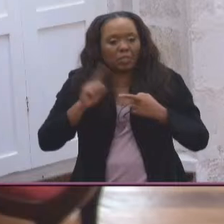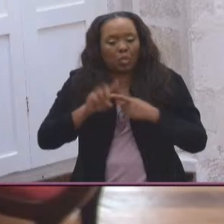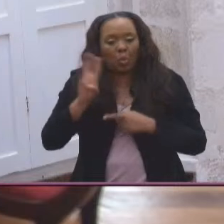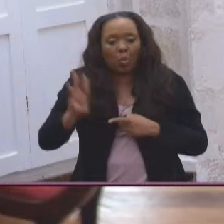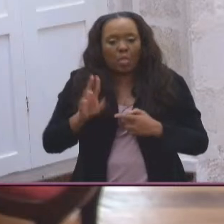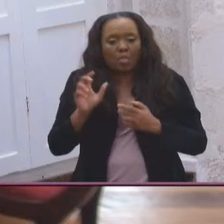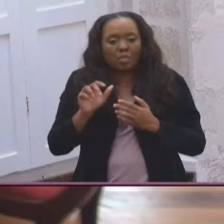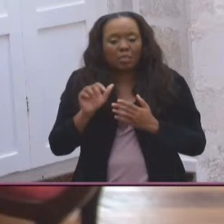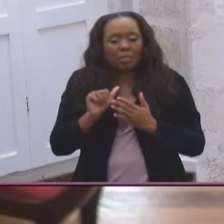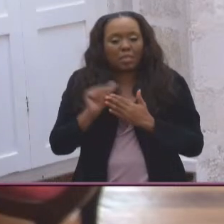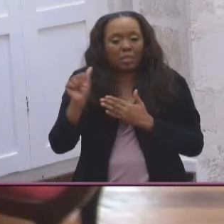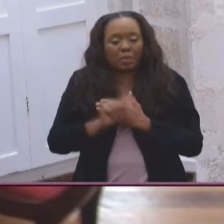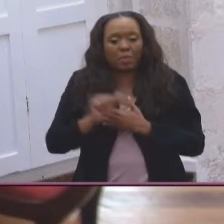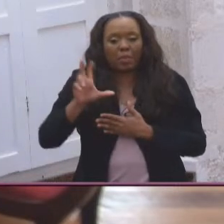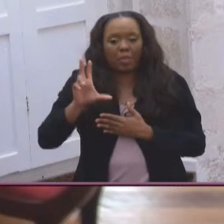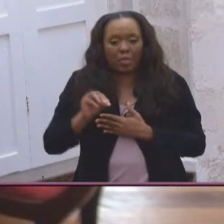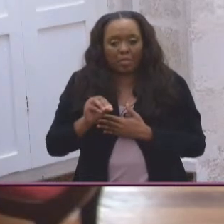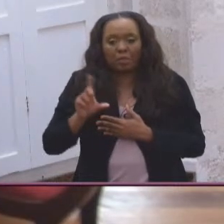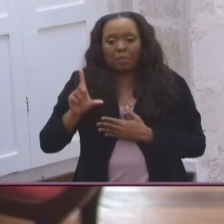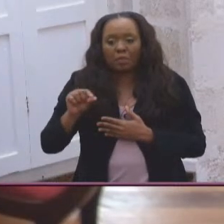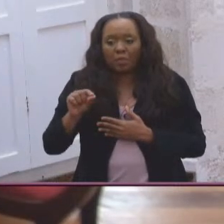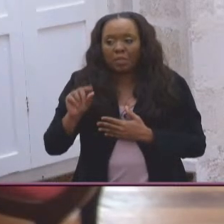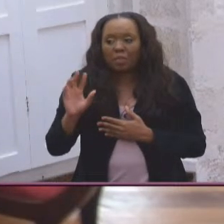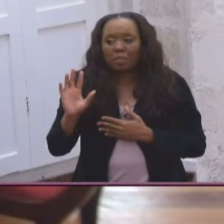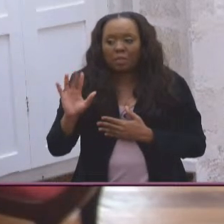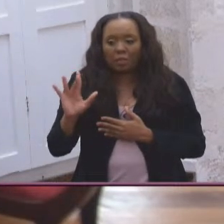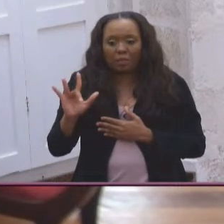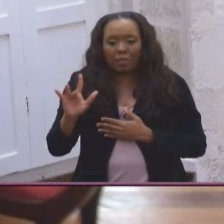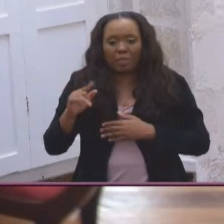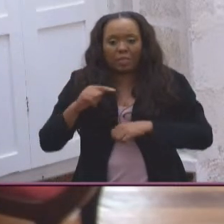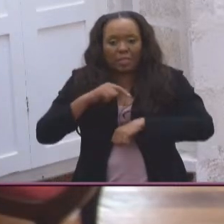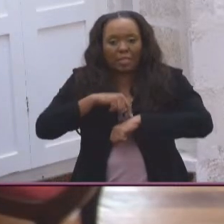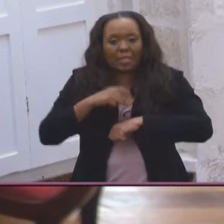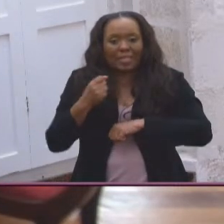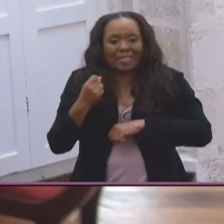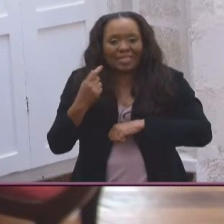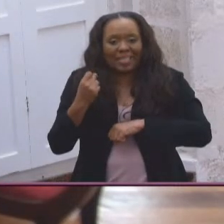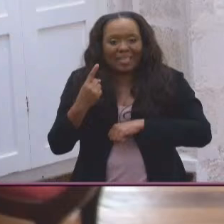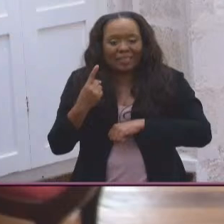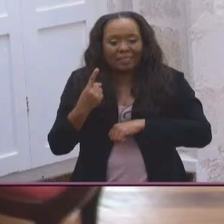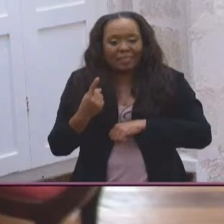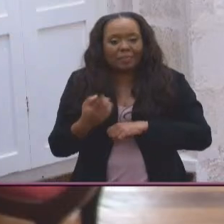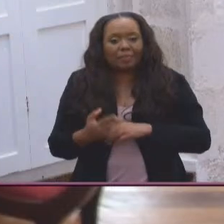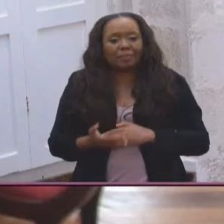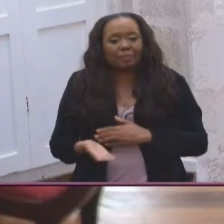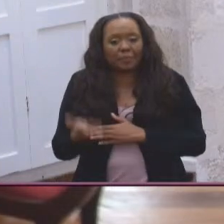Wednesday, April the 30th, 2025 at 11 a.m.